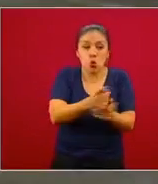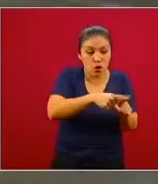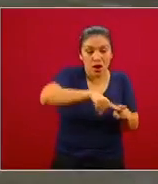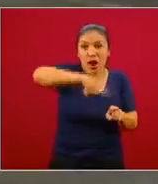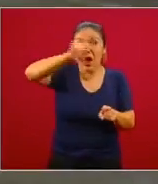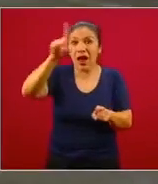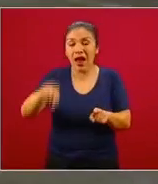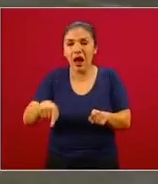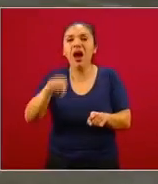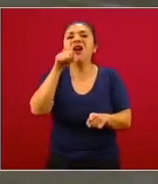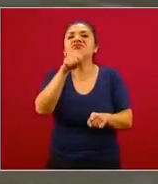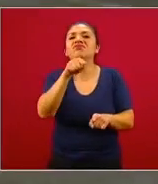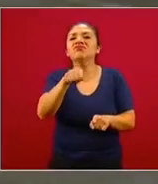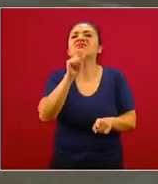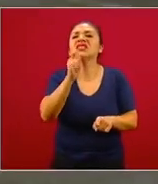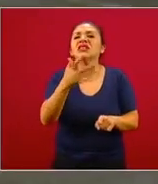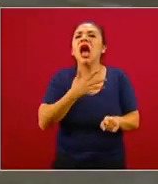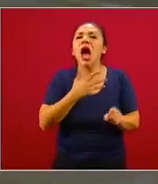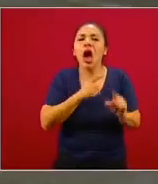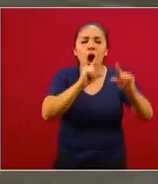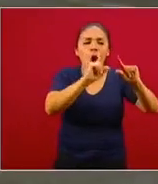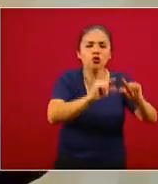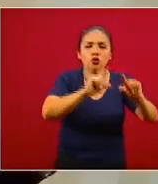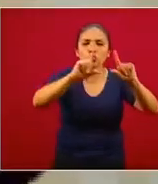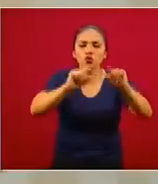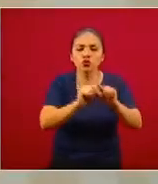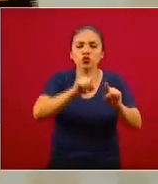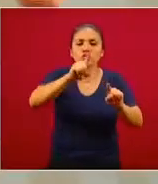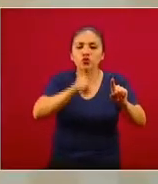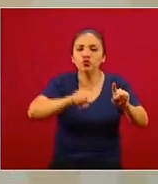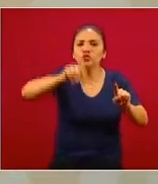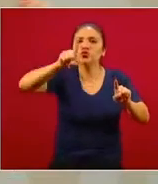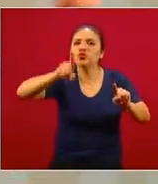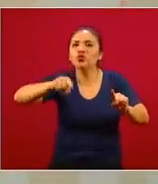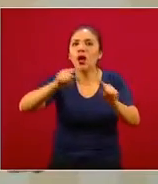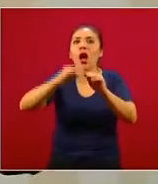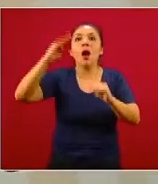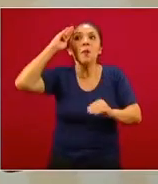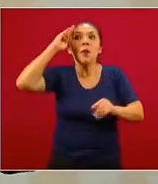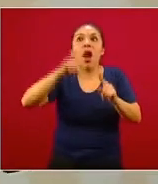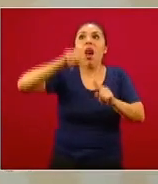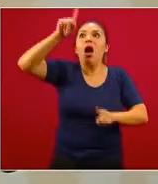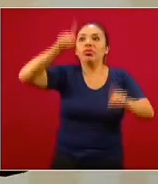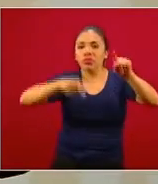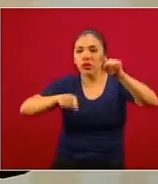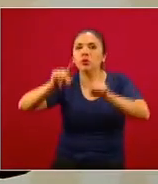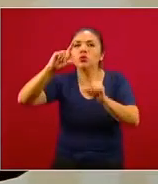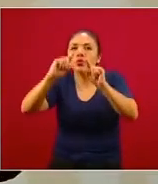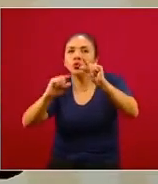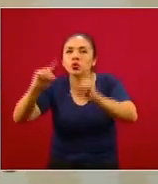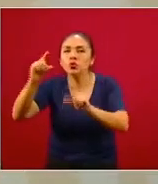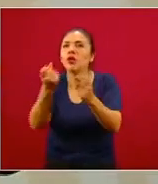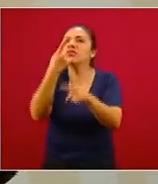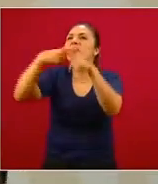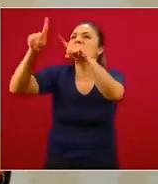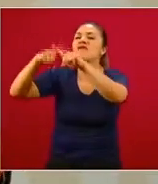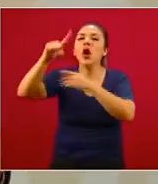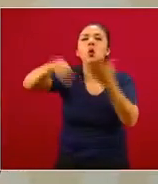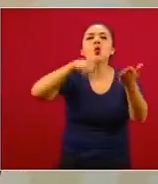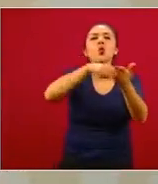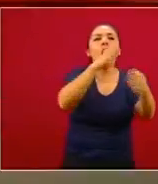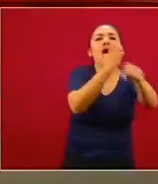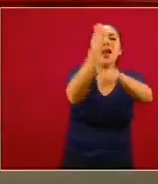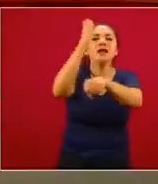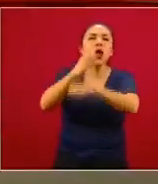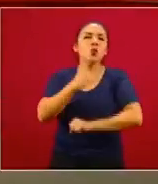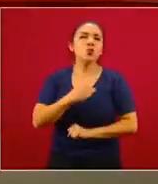curve, está that would compuesta de be made up curvas of smaller pequeñitas, curves, medium medianas ones, little y ones, grandes big al ones, interior que son that would de las be distintas in the different